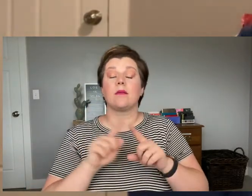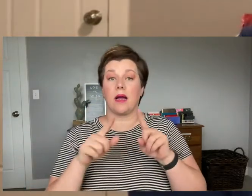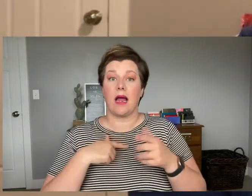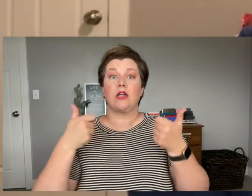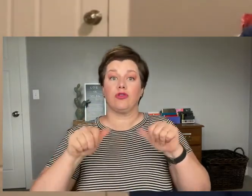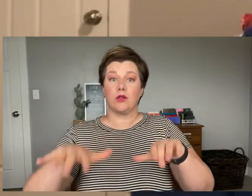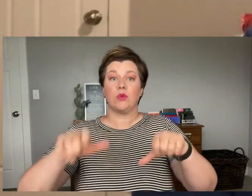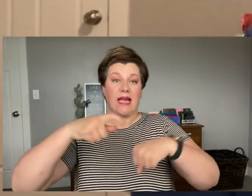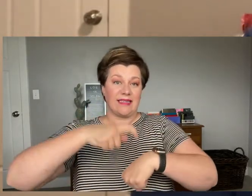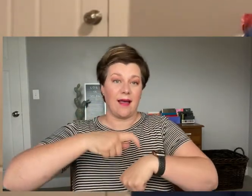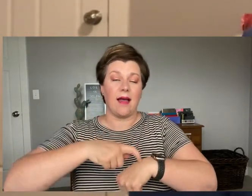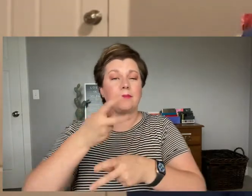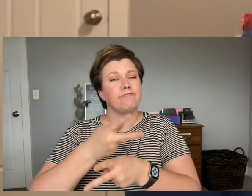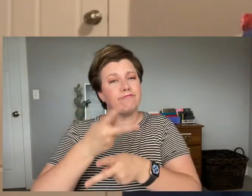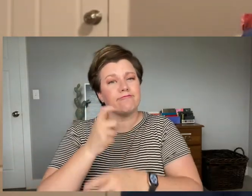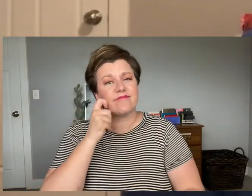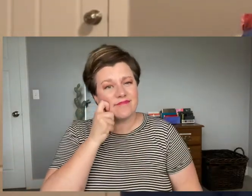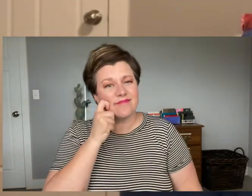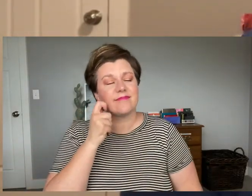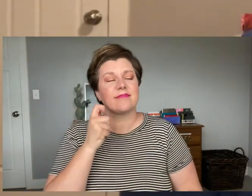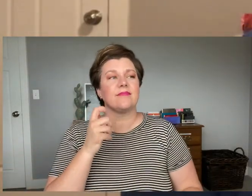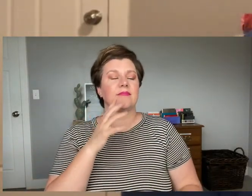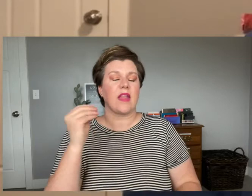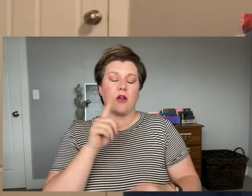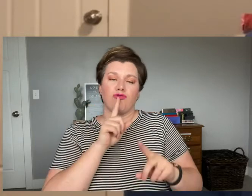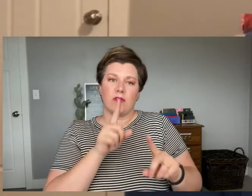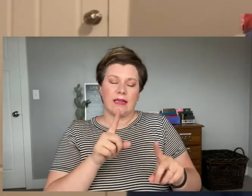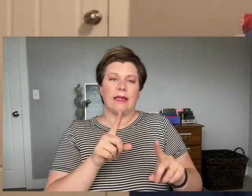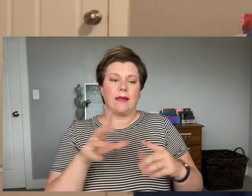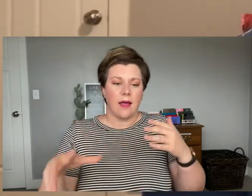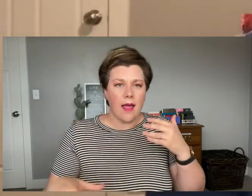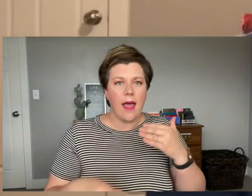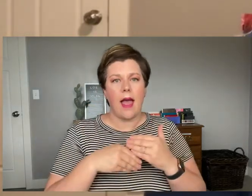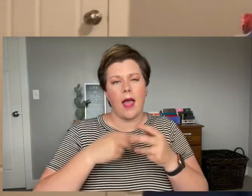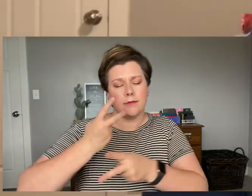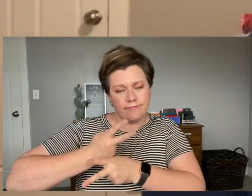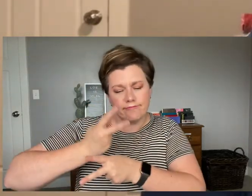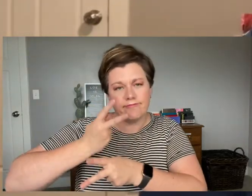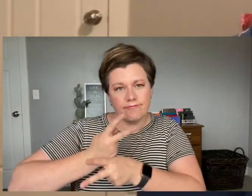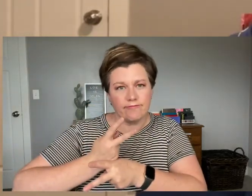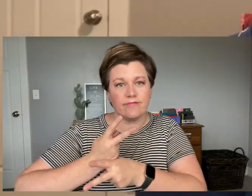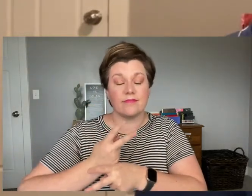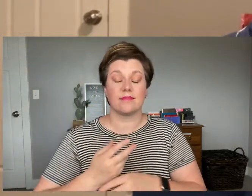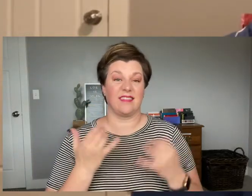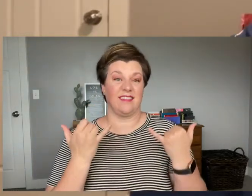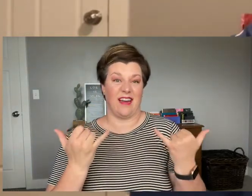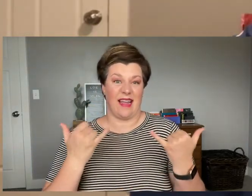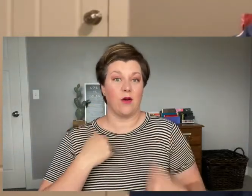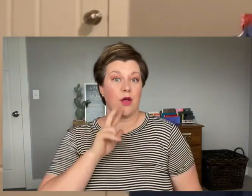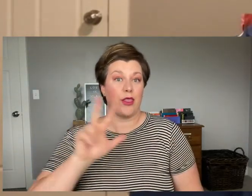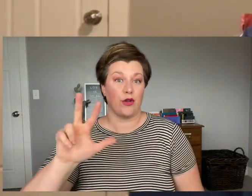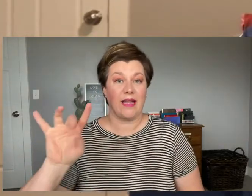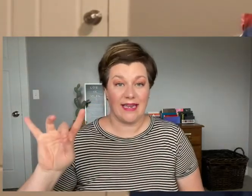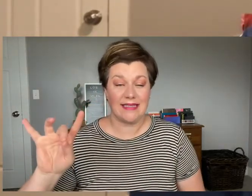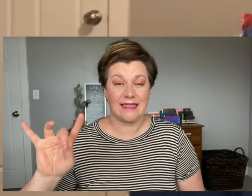mask, 2 to 3 times a week, but I do try and take the time to take care of my skin and put as much into it